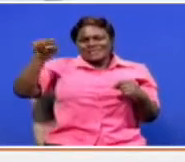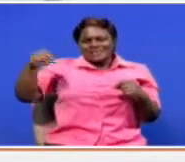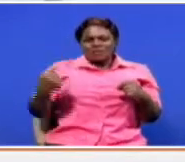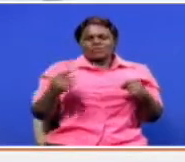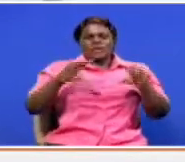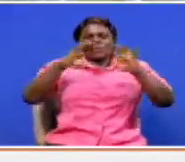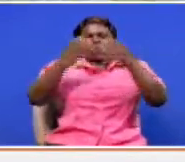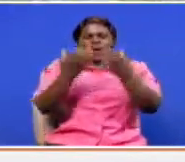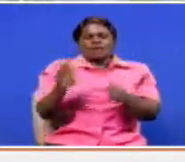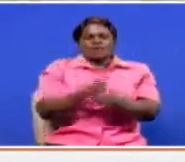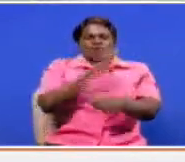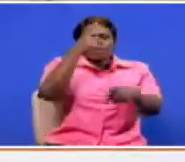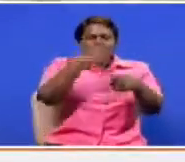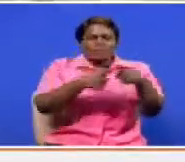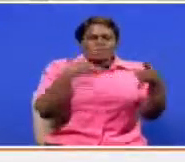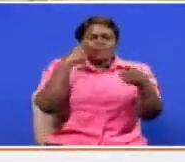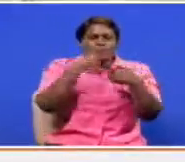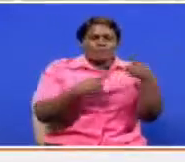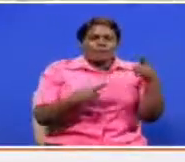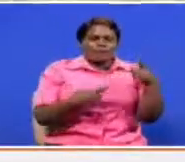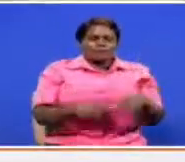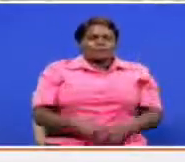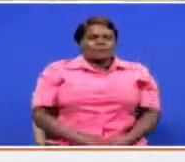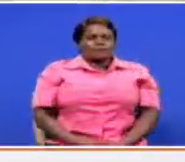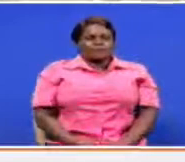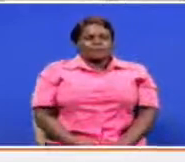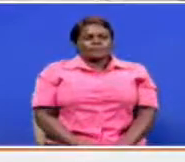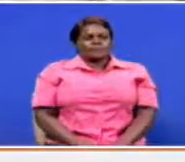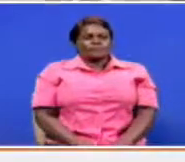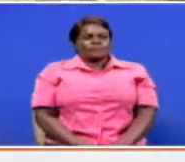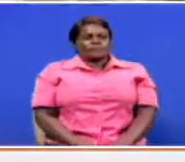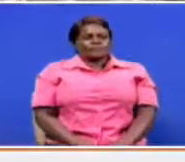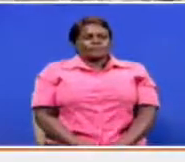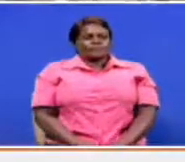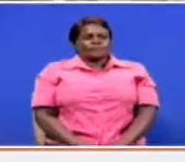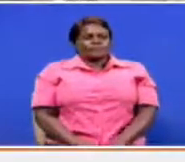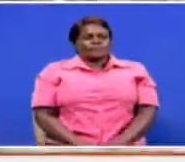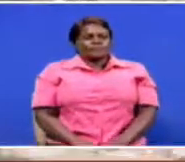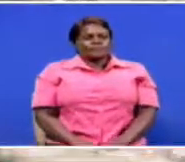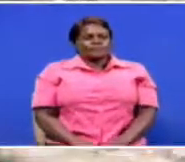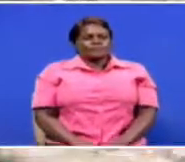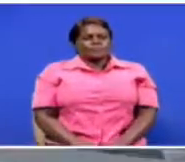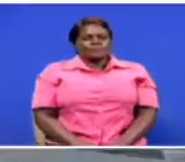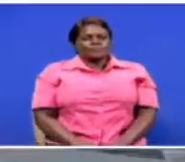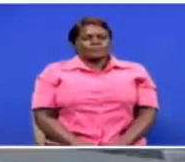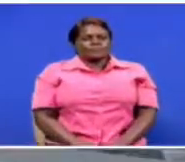143,000 globally annually. Gloria Milimo, KTN News.